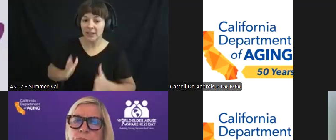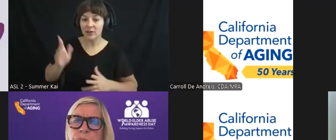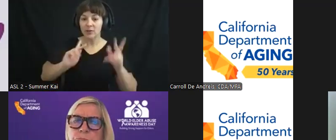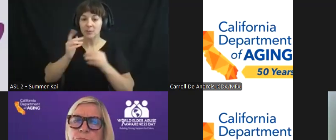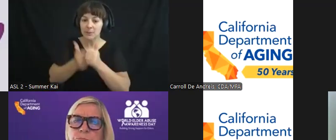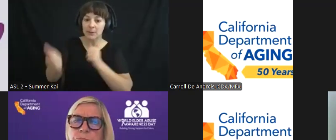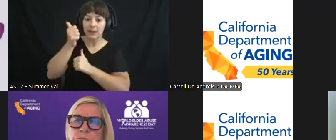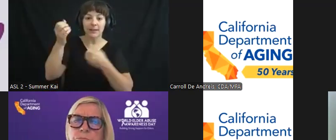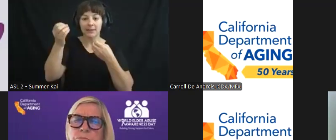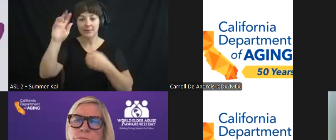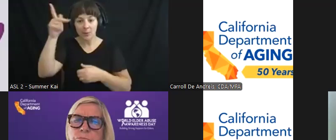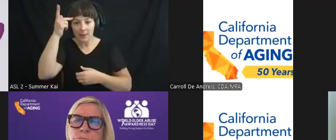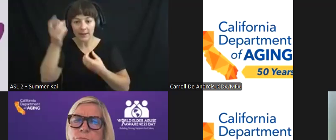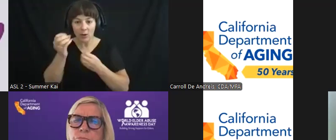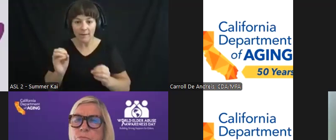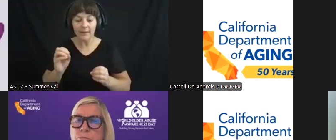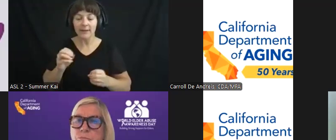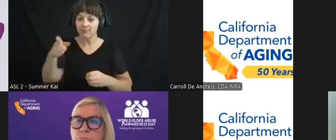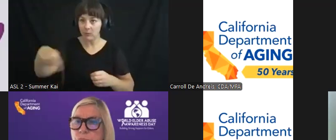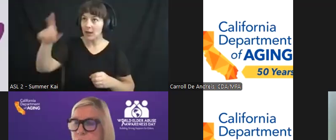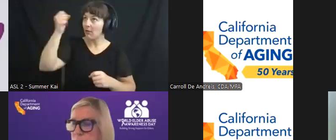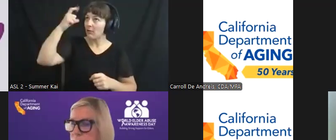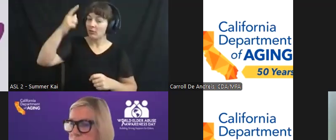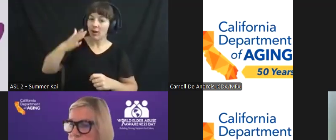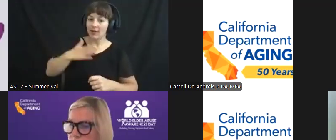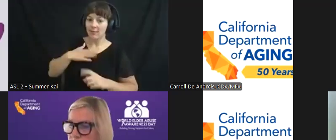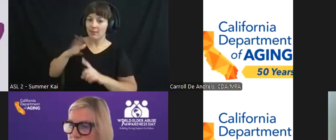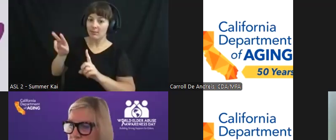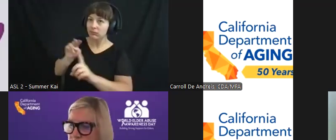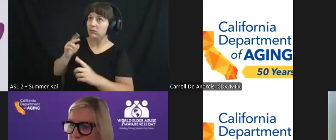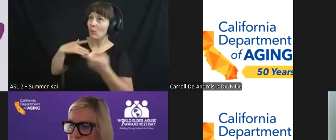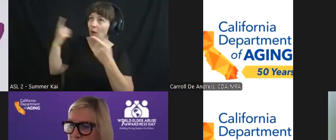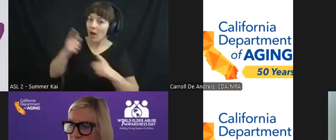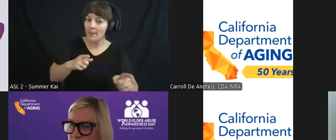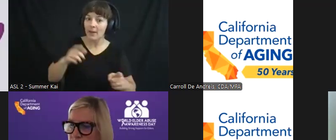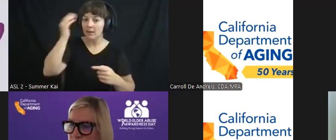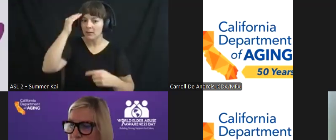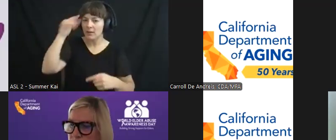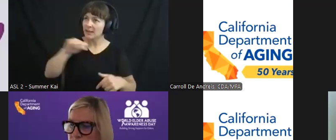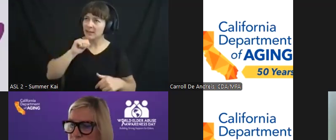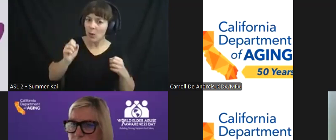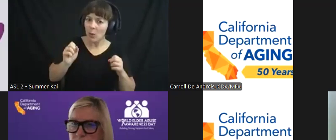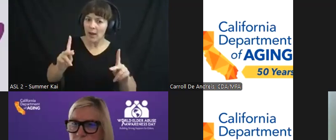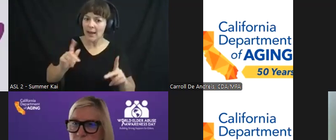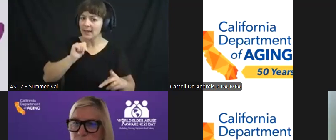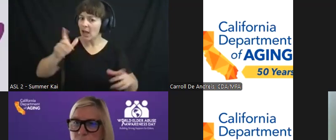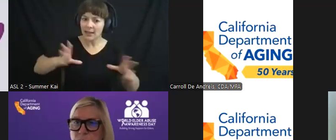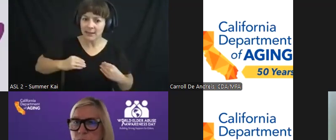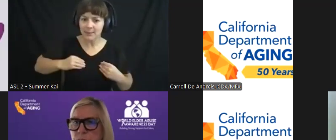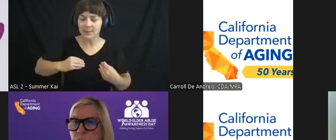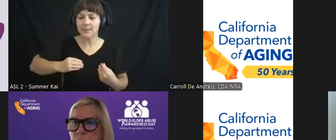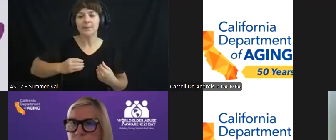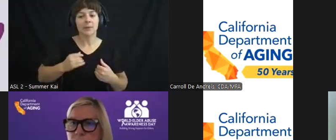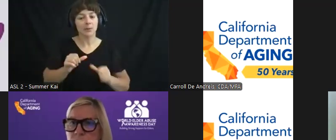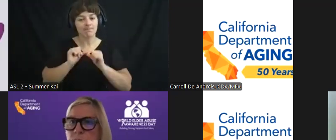what's going on, and from your point of view that this isn't okay, and to just